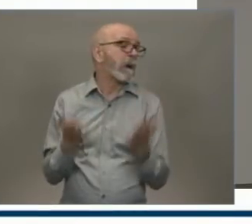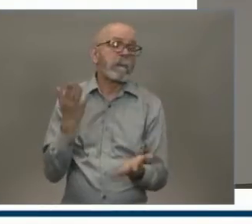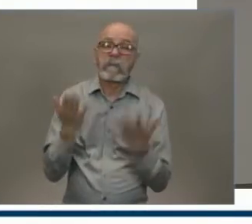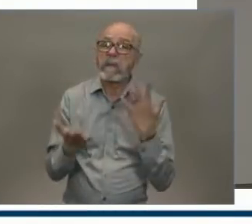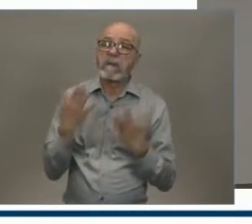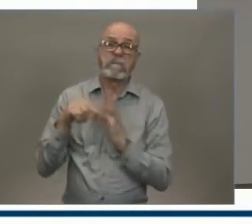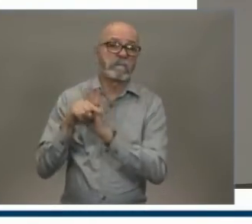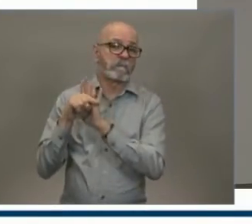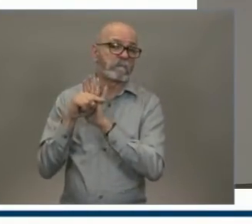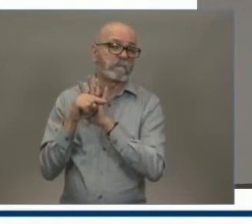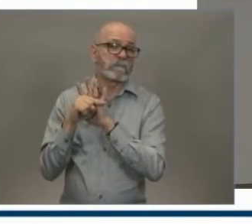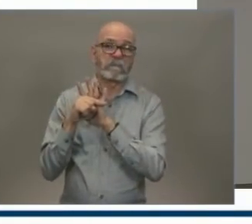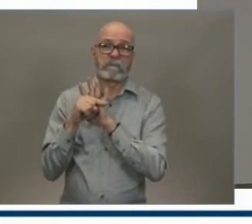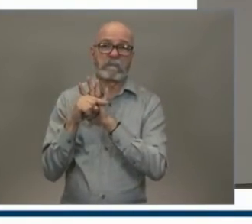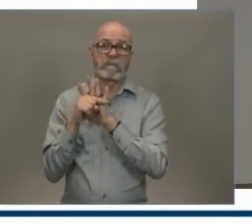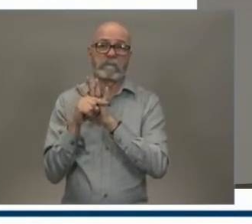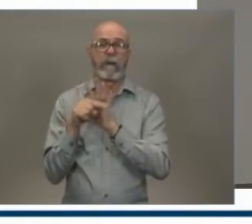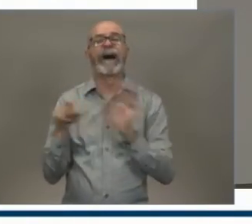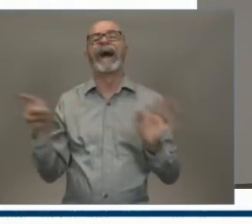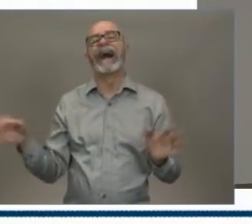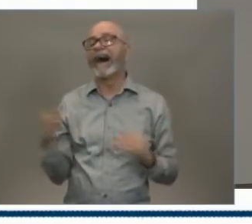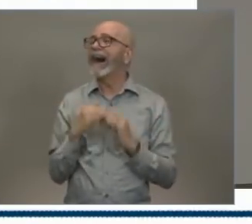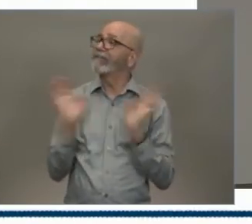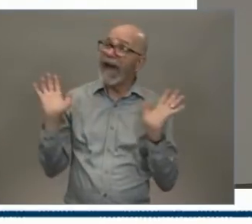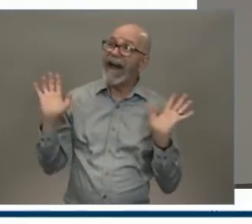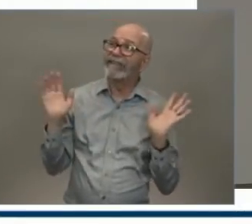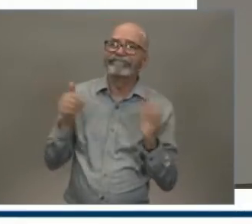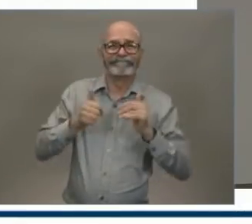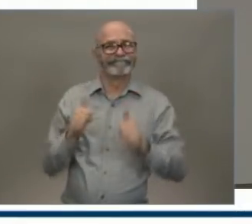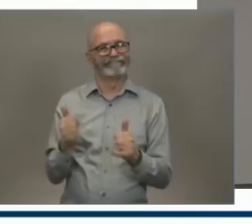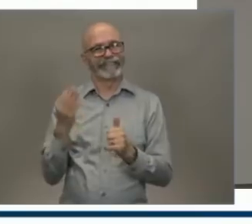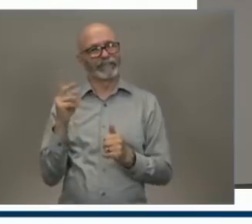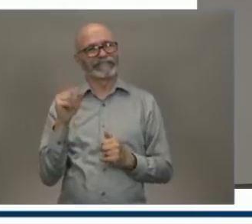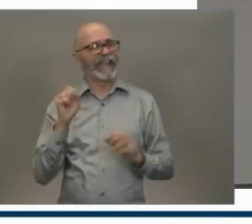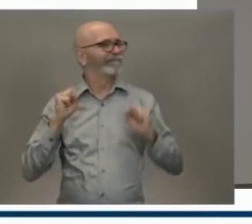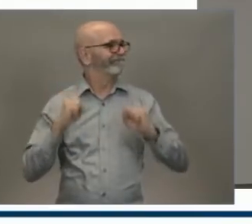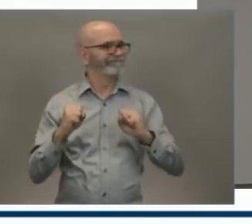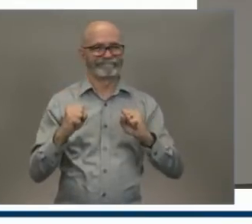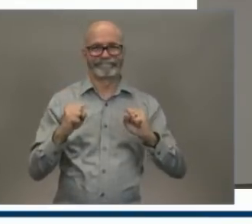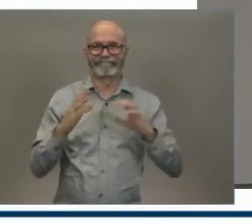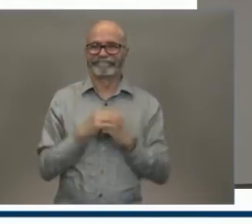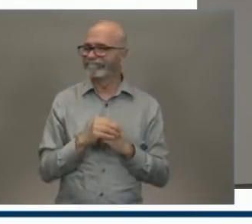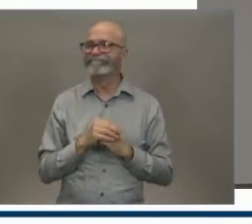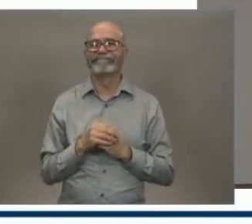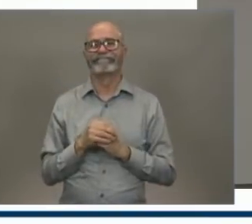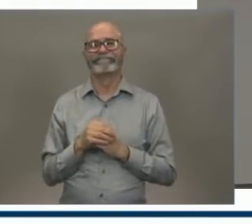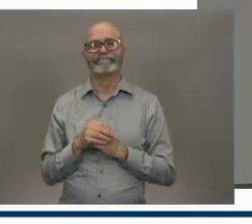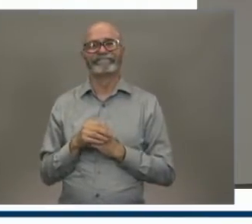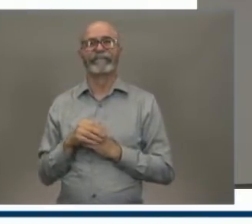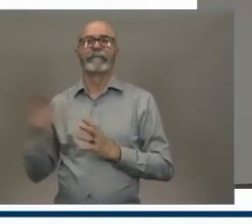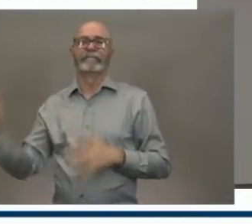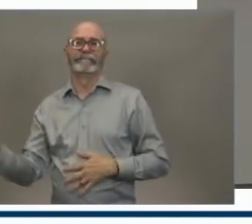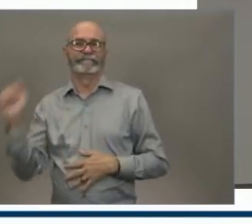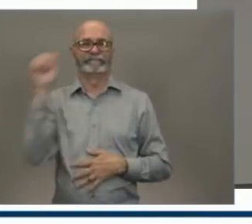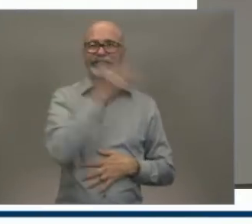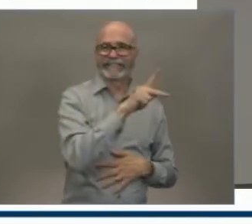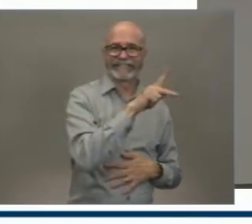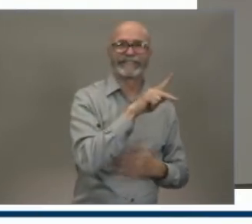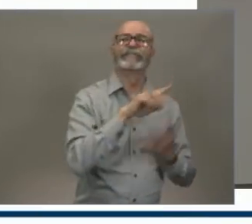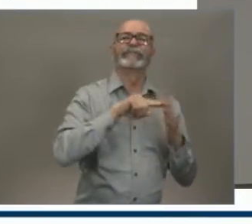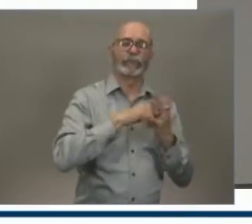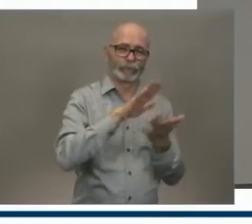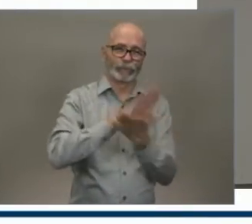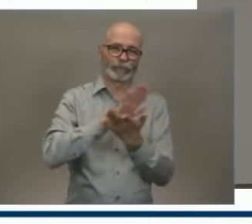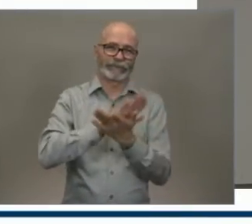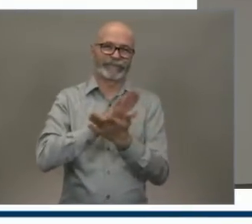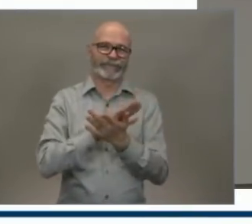one-time testing. They finished their quarantine like they were supposed to. After they finished their quarantine, they started to go to